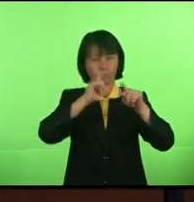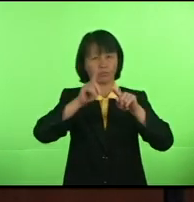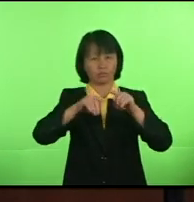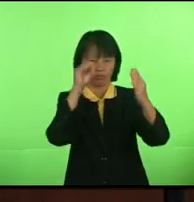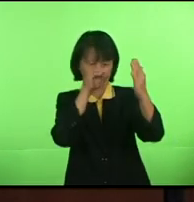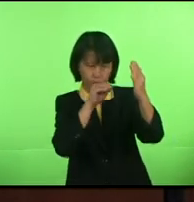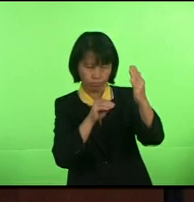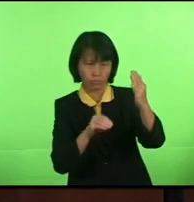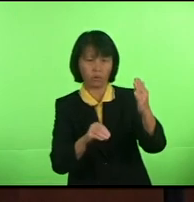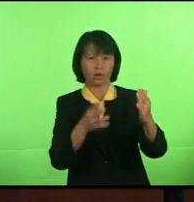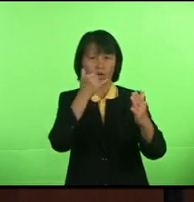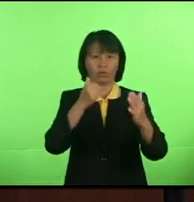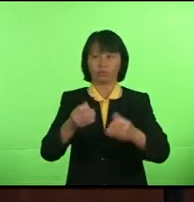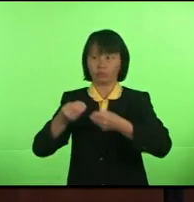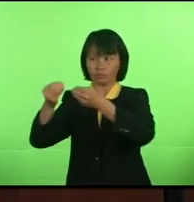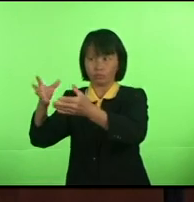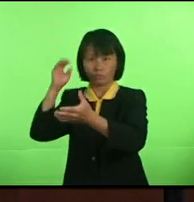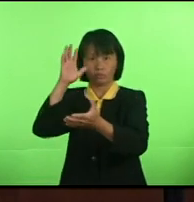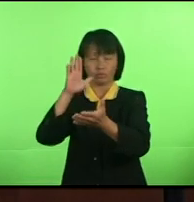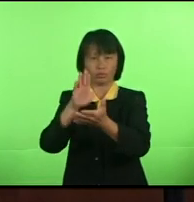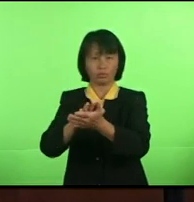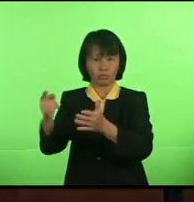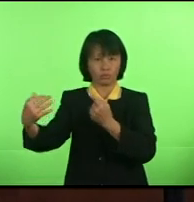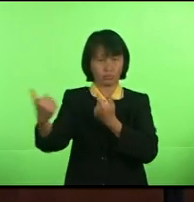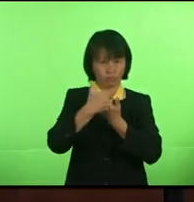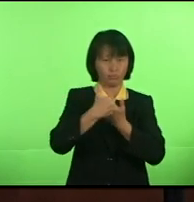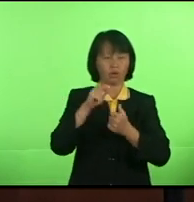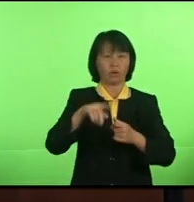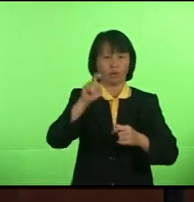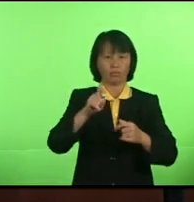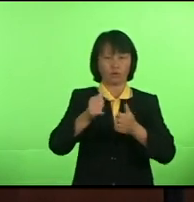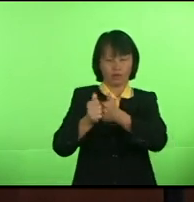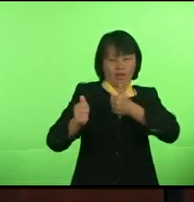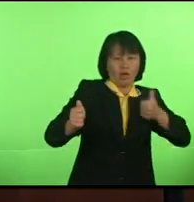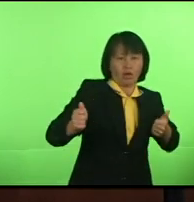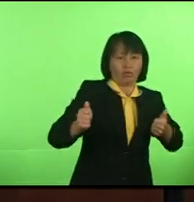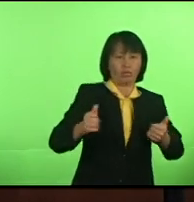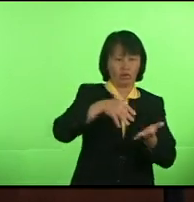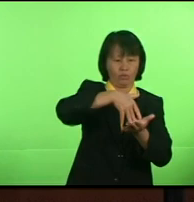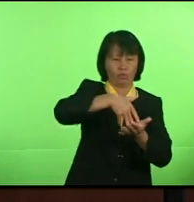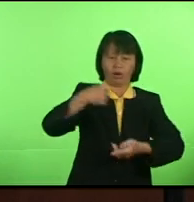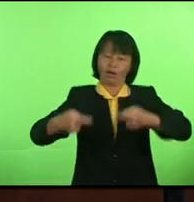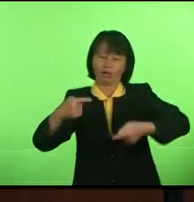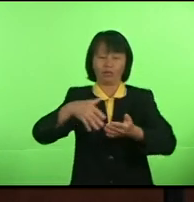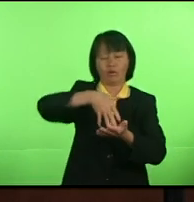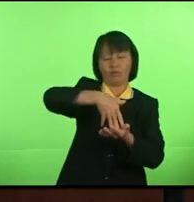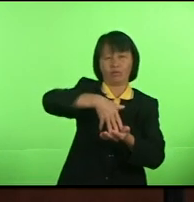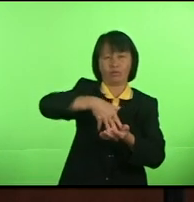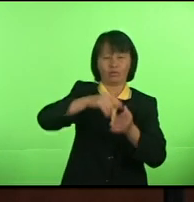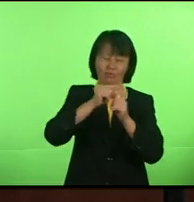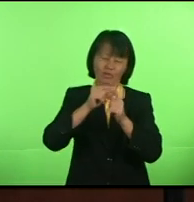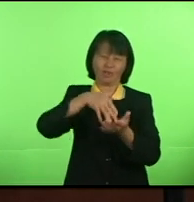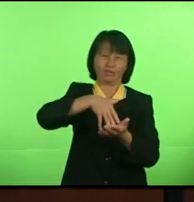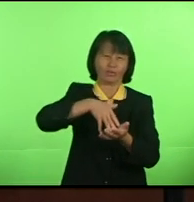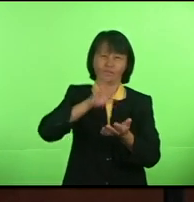But to convince the audience more, what must you do? You have to avoid the poor arguments or poor